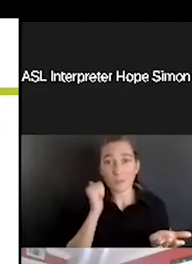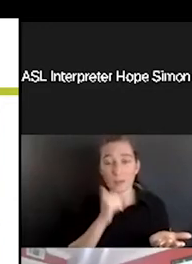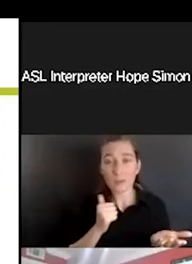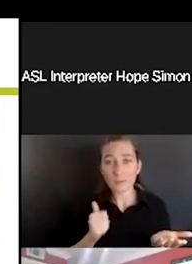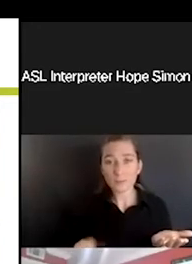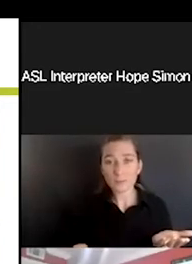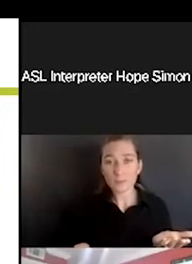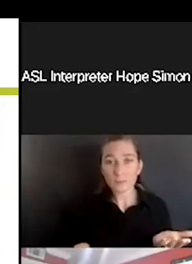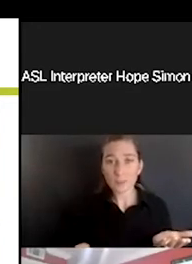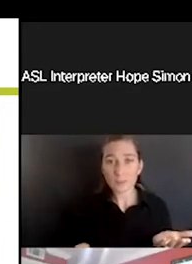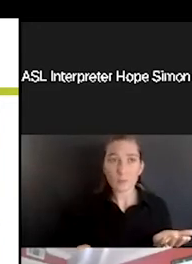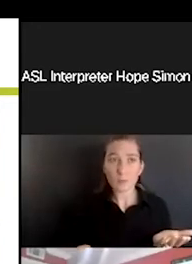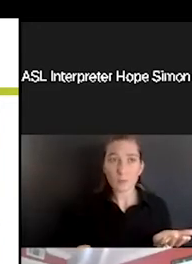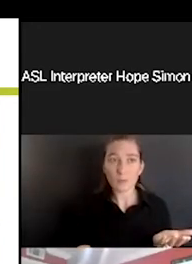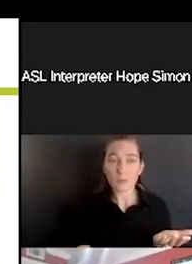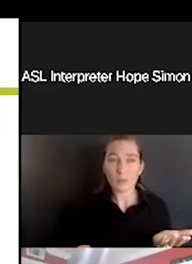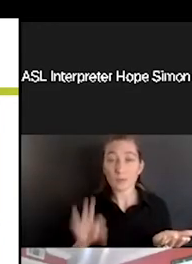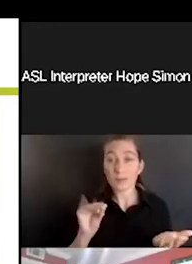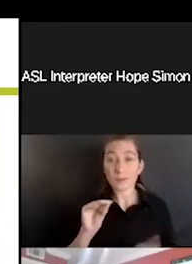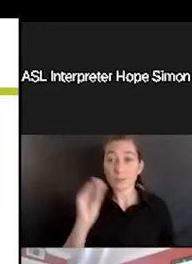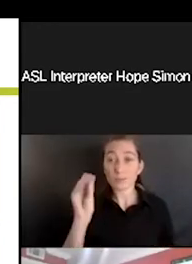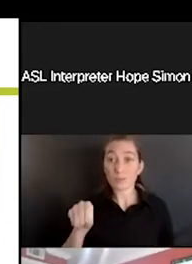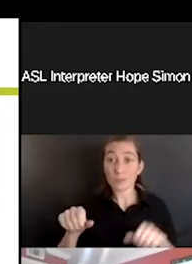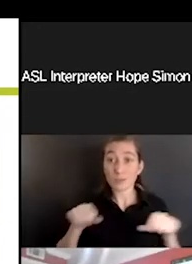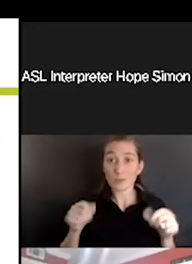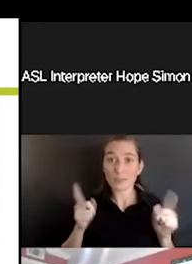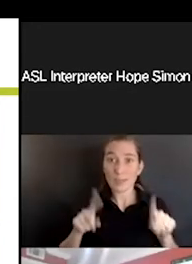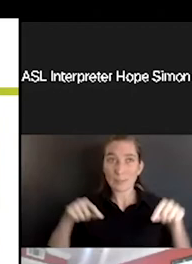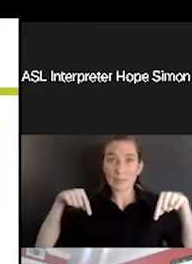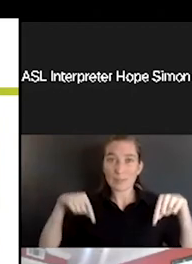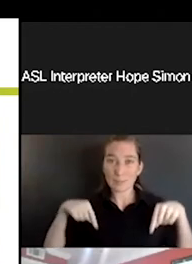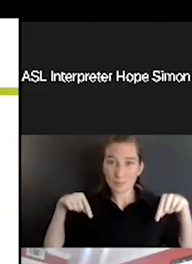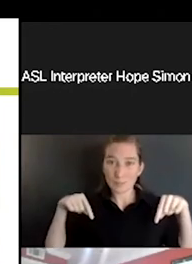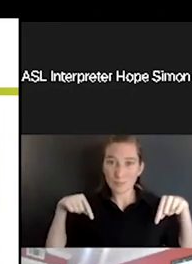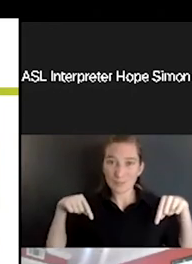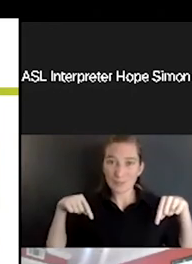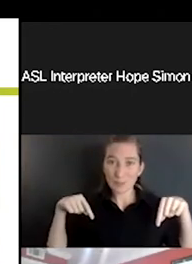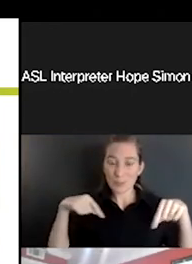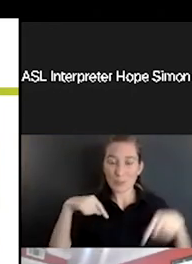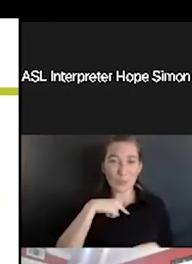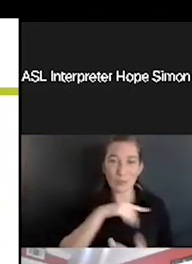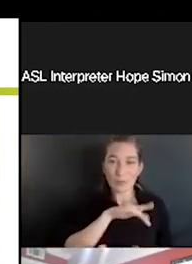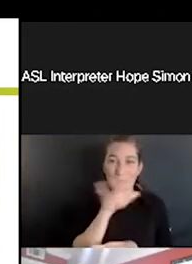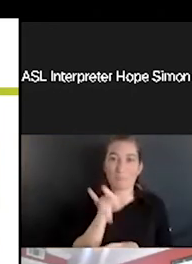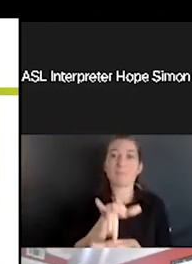90% of the earthquakes happen in this part of the world, and we happen to be right in the ring of fire.